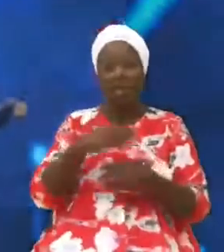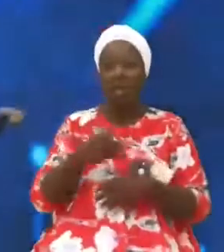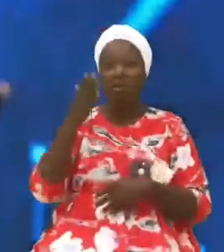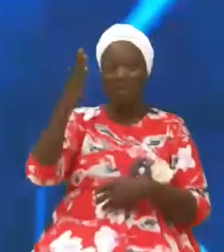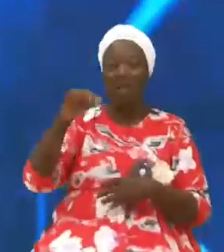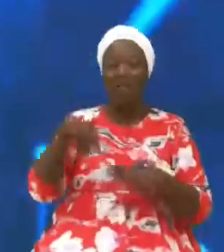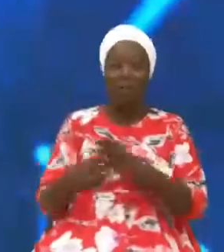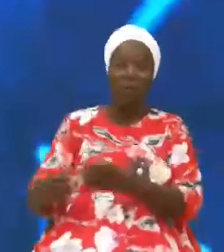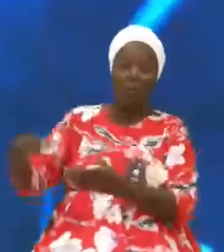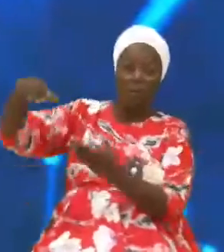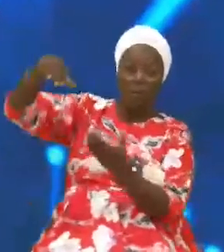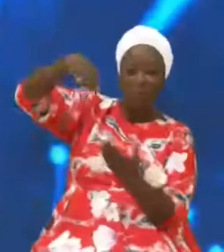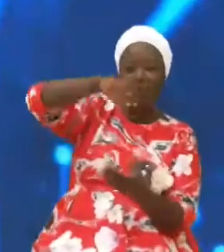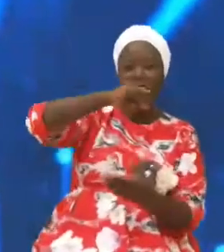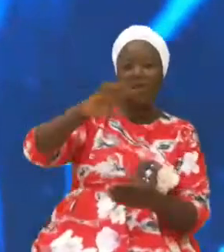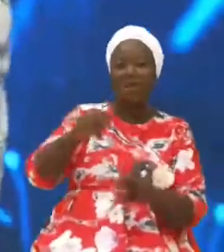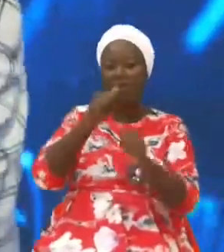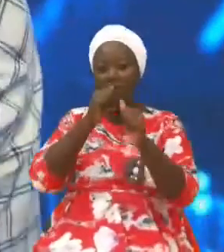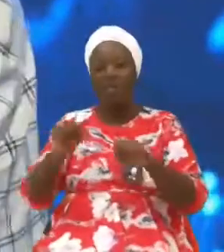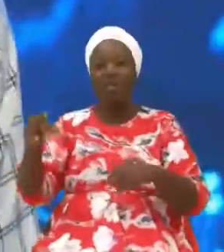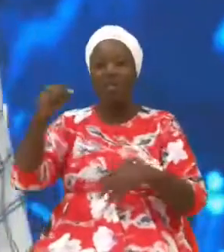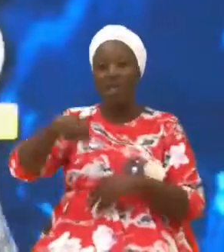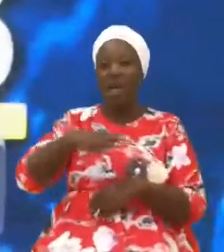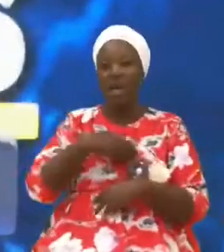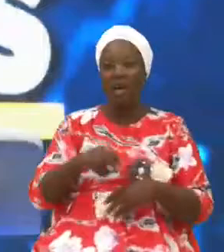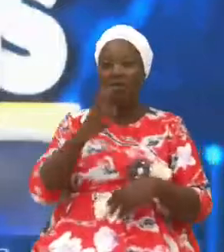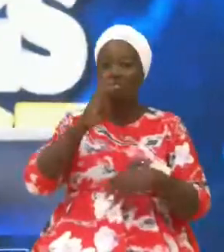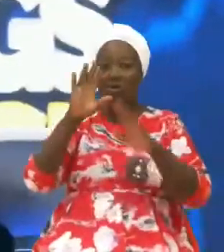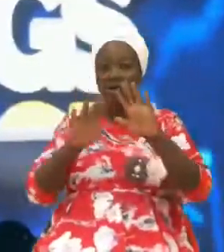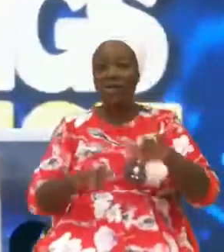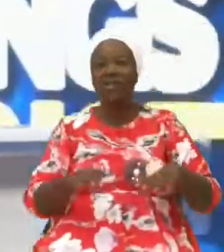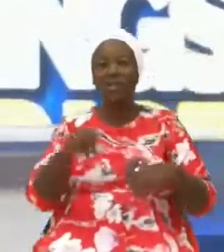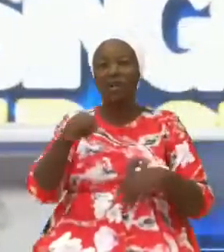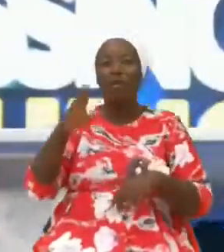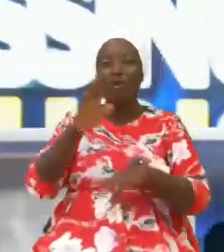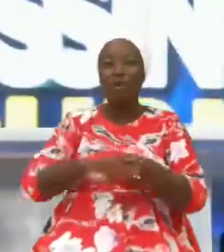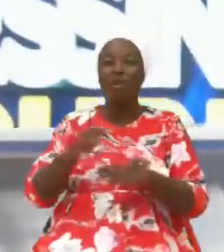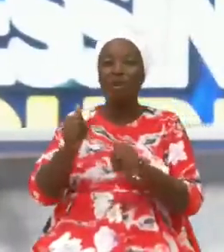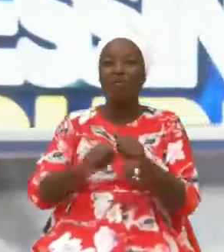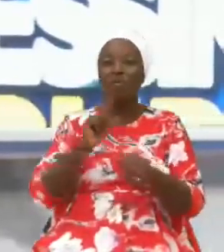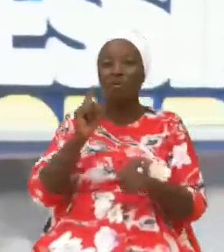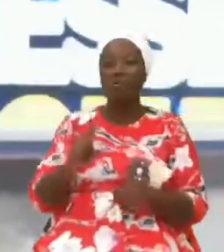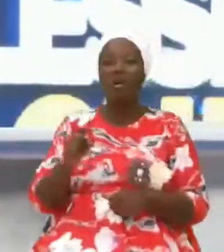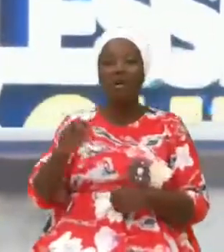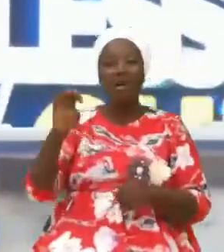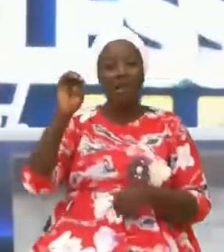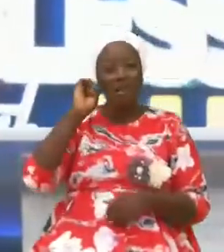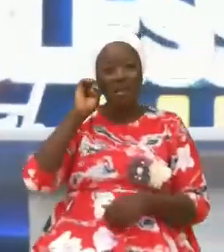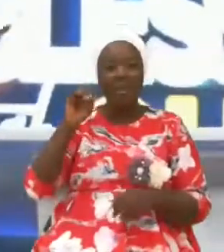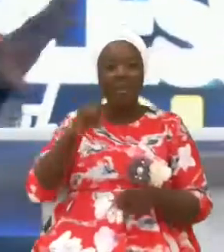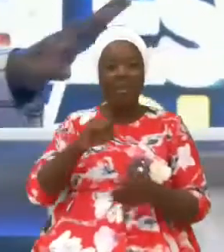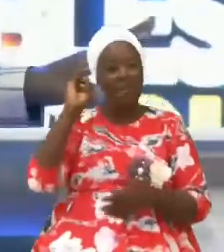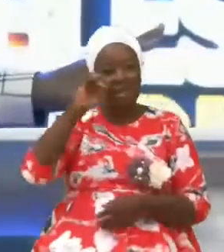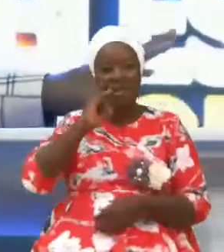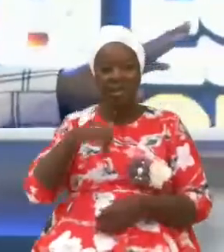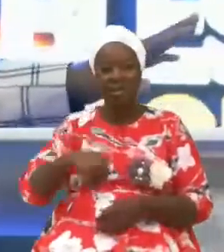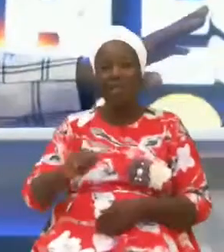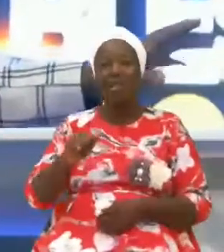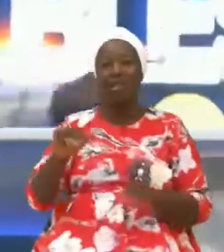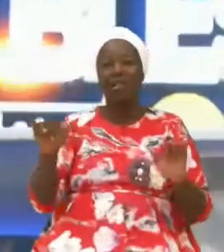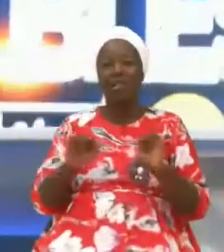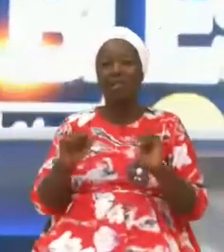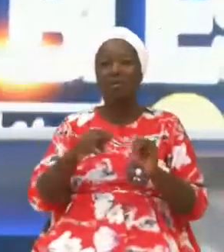and is over there, and he's now pouring the blessings down and the showers down on